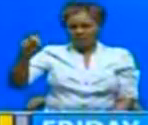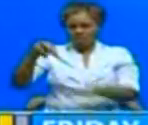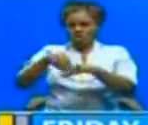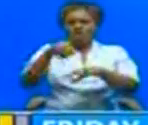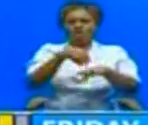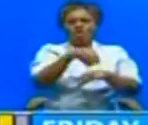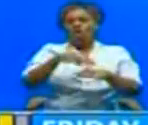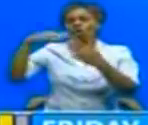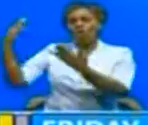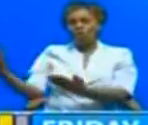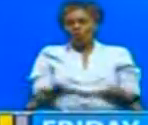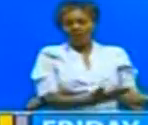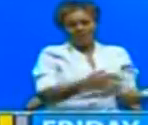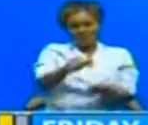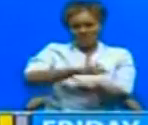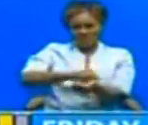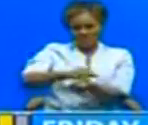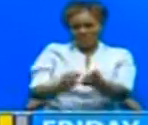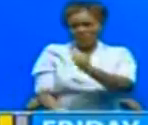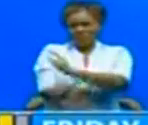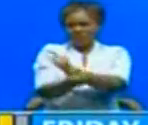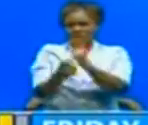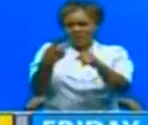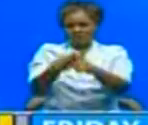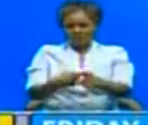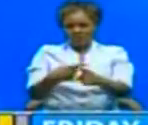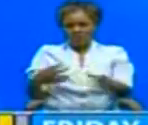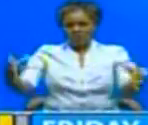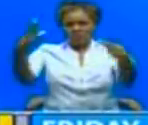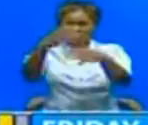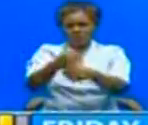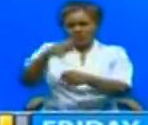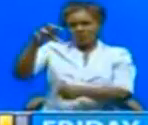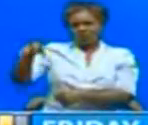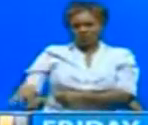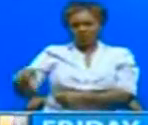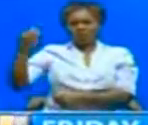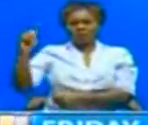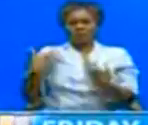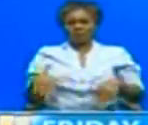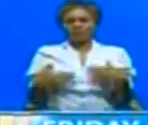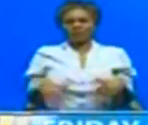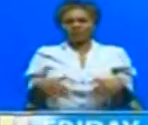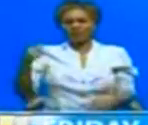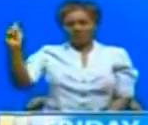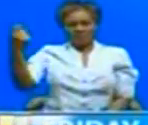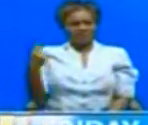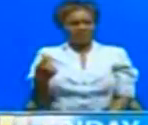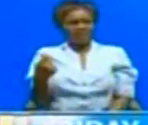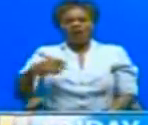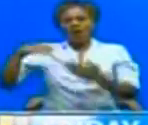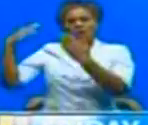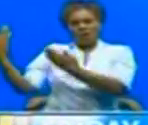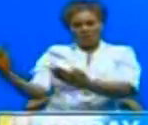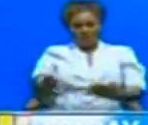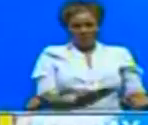Sonku. Welcome to Friday Briefing. We are from the Short Stature Society of Kenya. And now we welcome